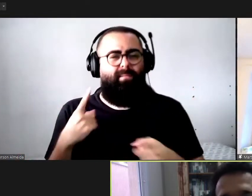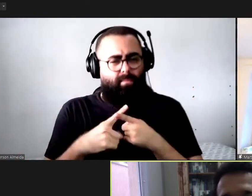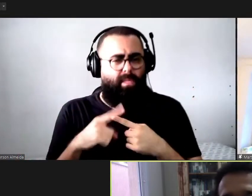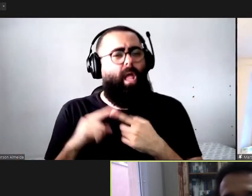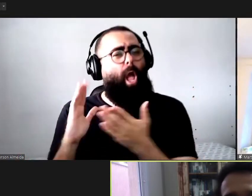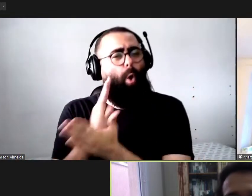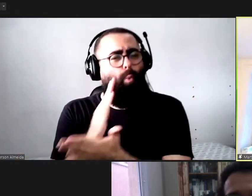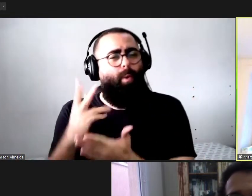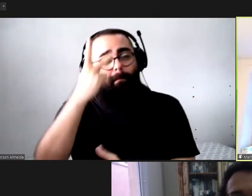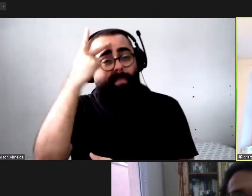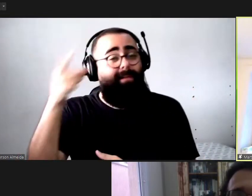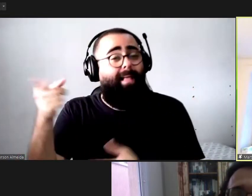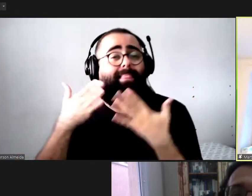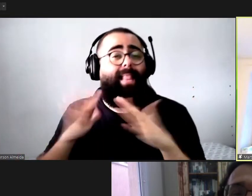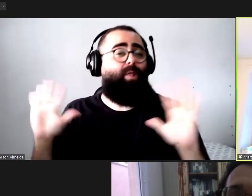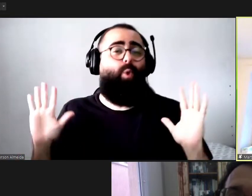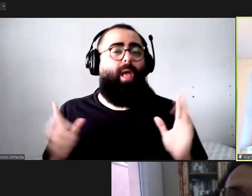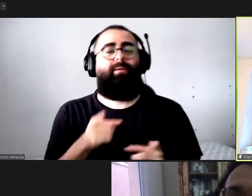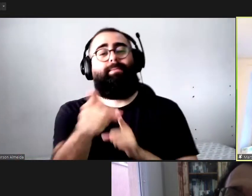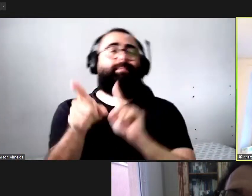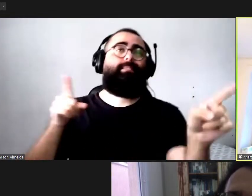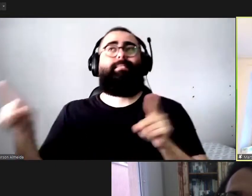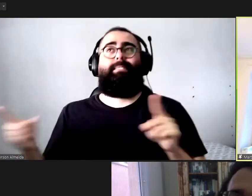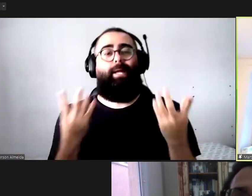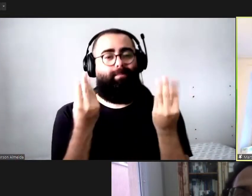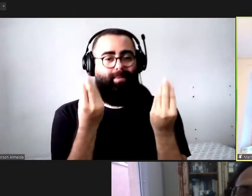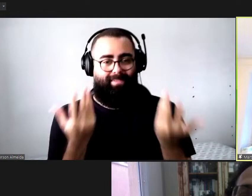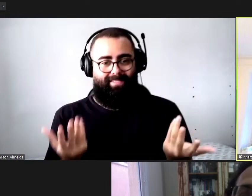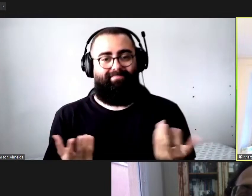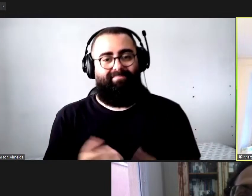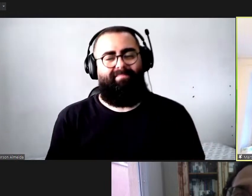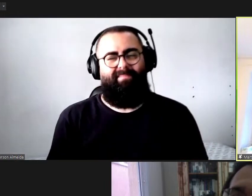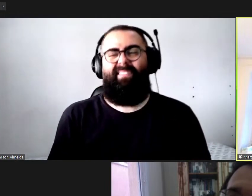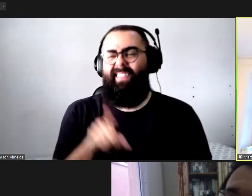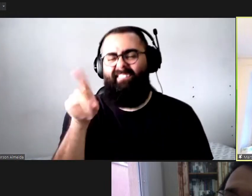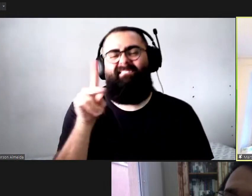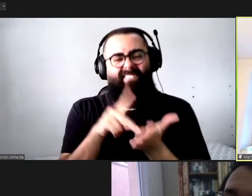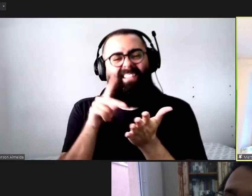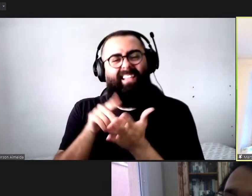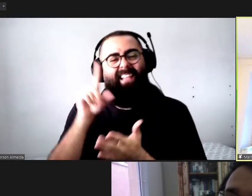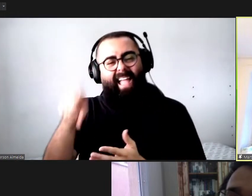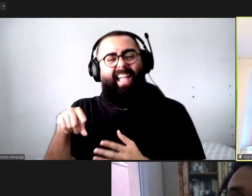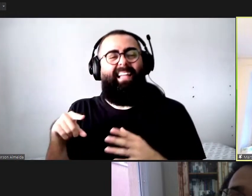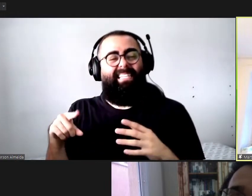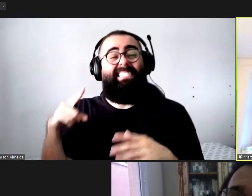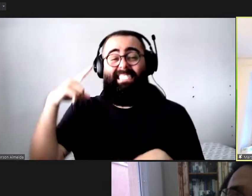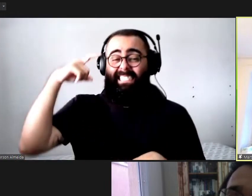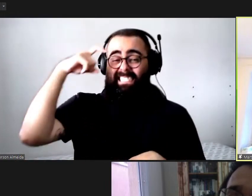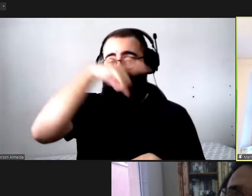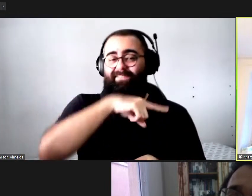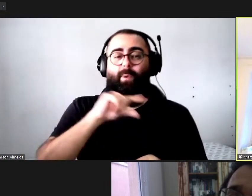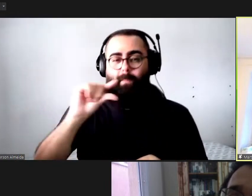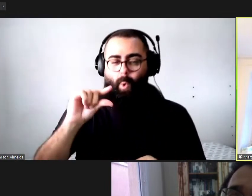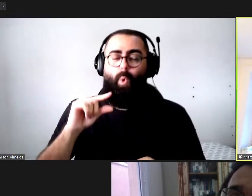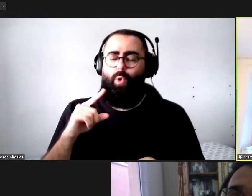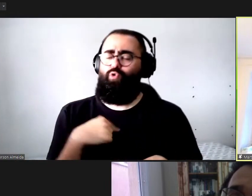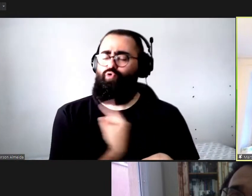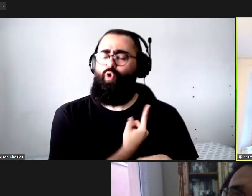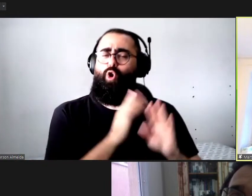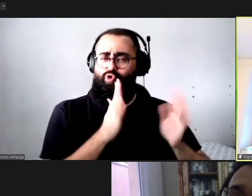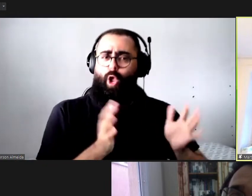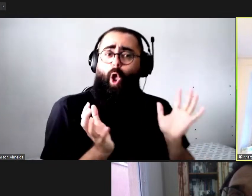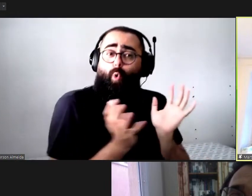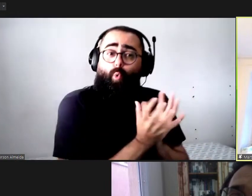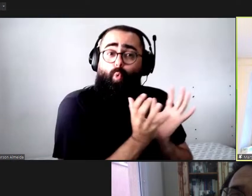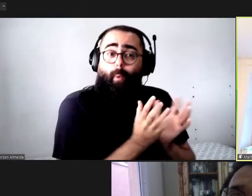How do you think it's complicated? It is complicated. We've talked about that quite a bit. This is research